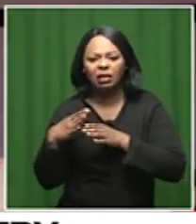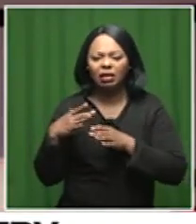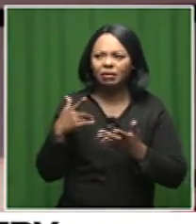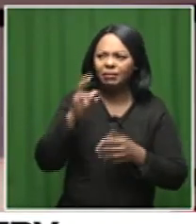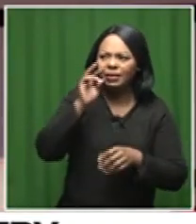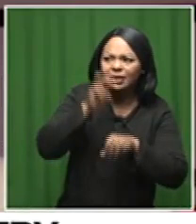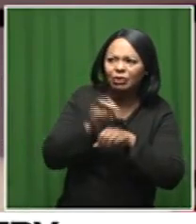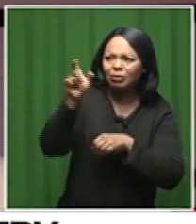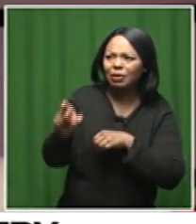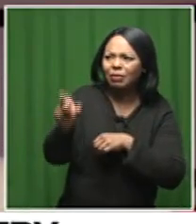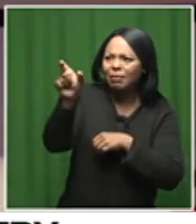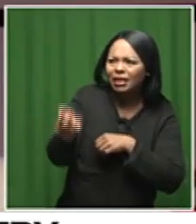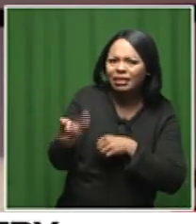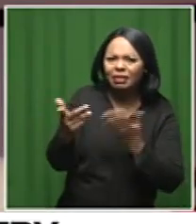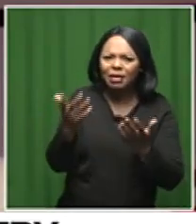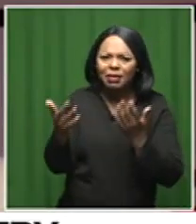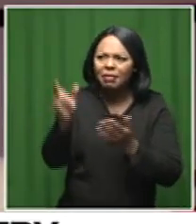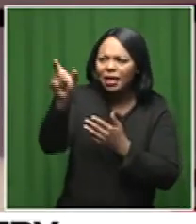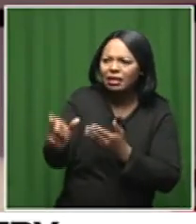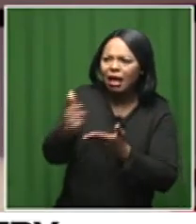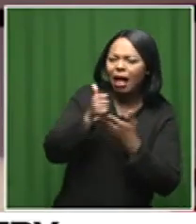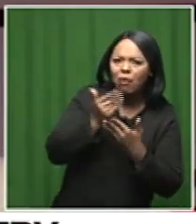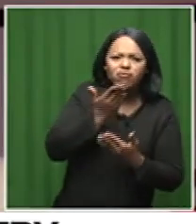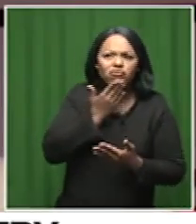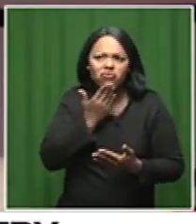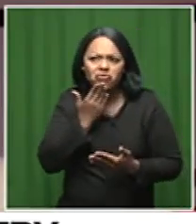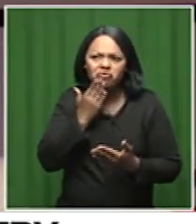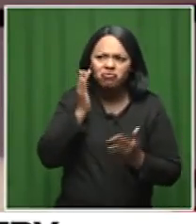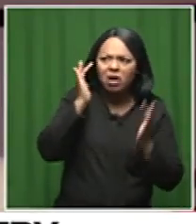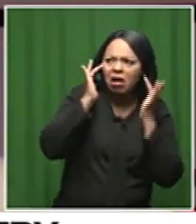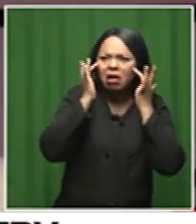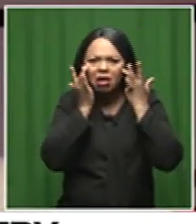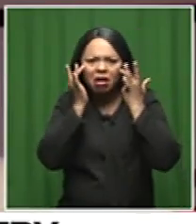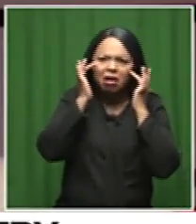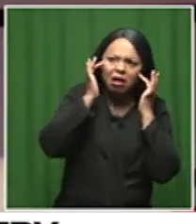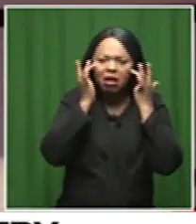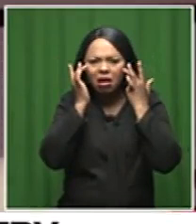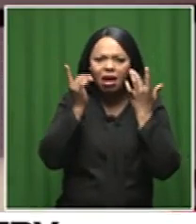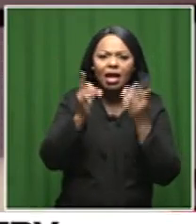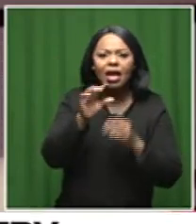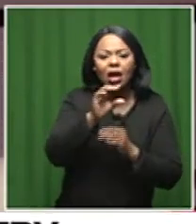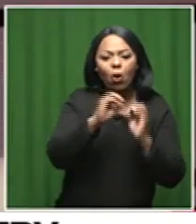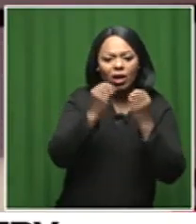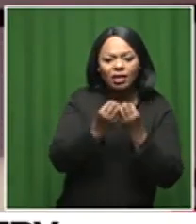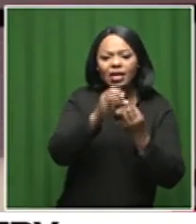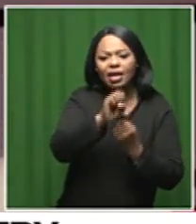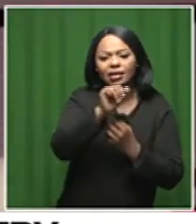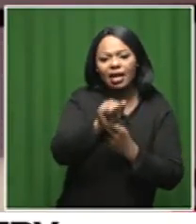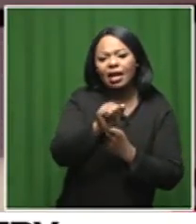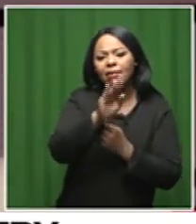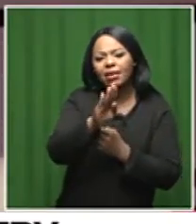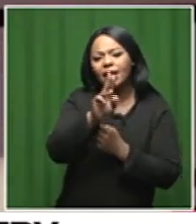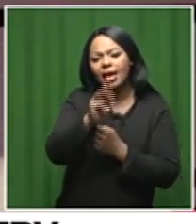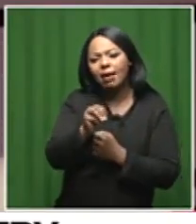get someone? Do I need to find someone? And this is where the work, like, for example, organizations like the SABC comes in, and which